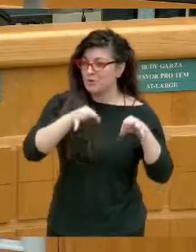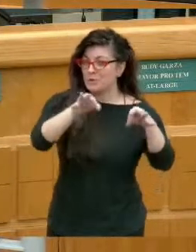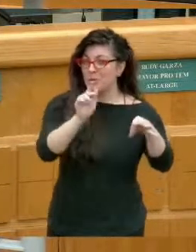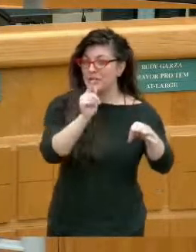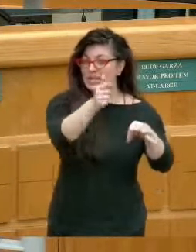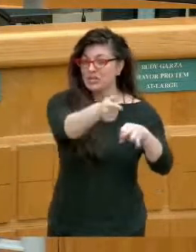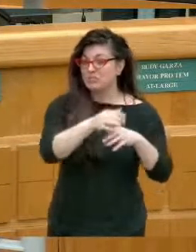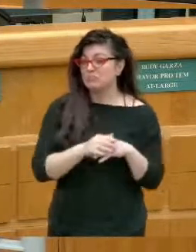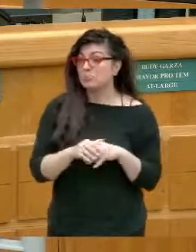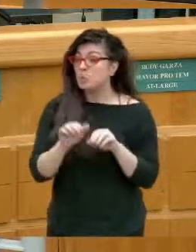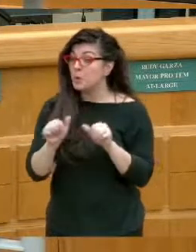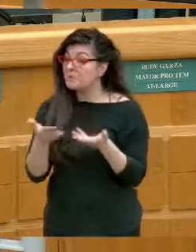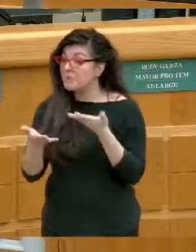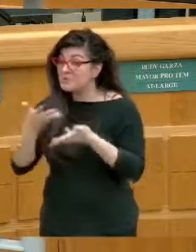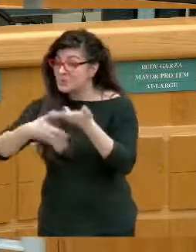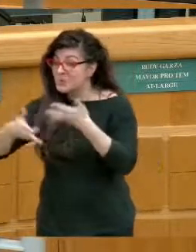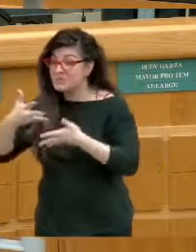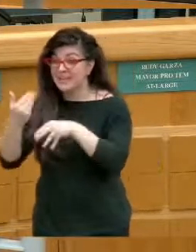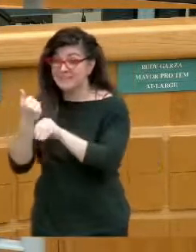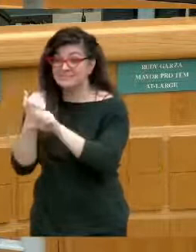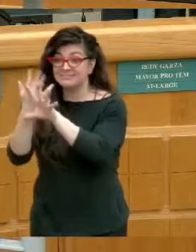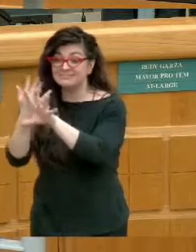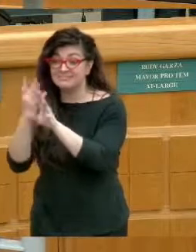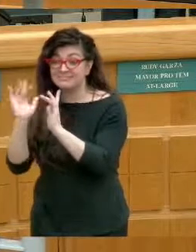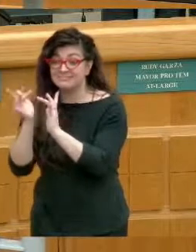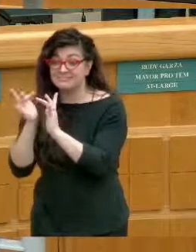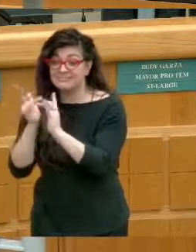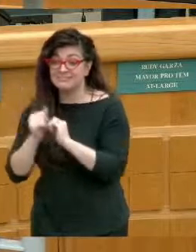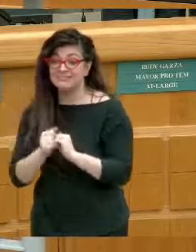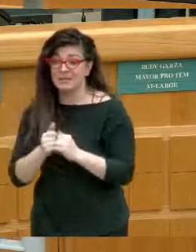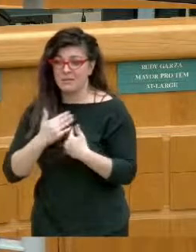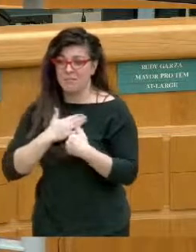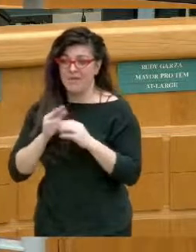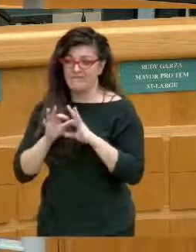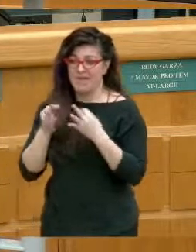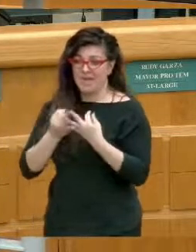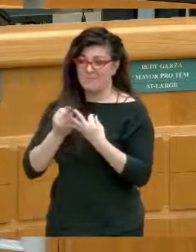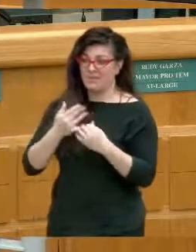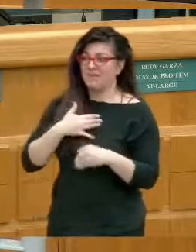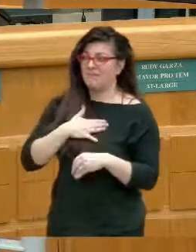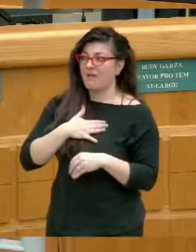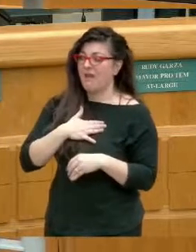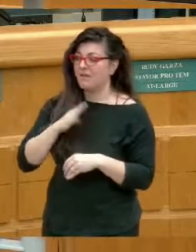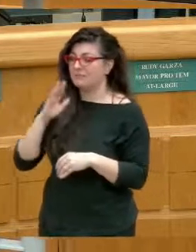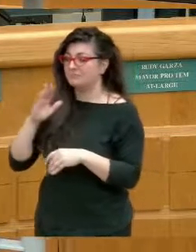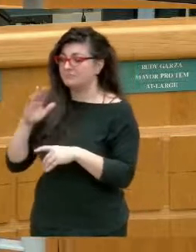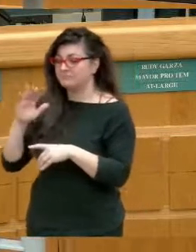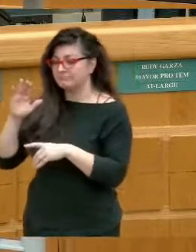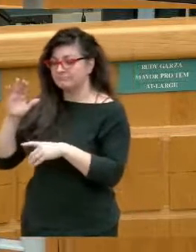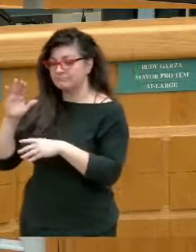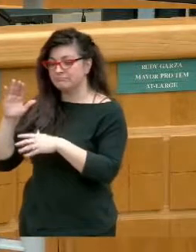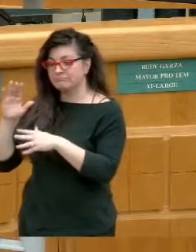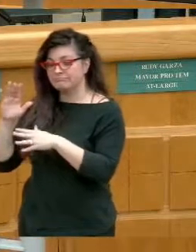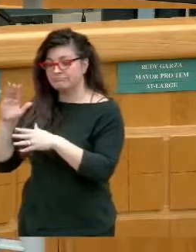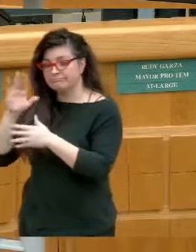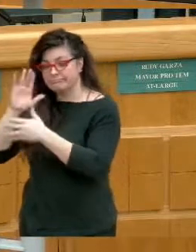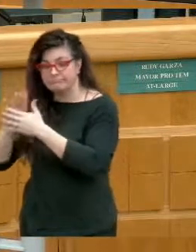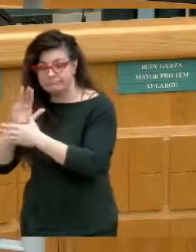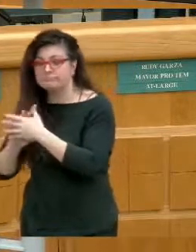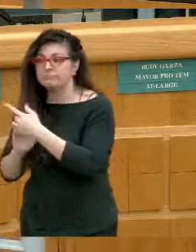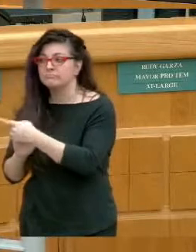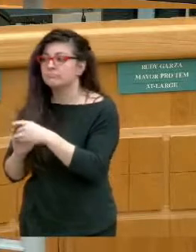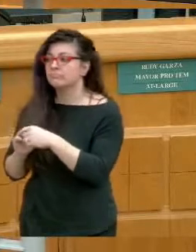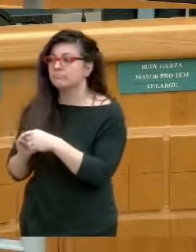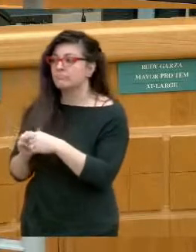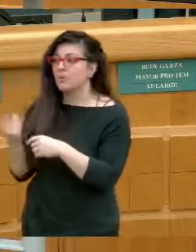This has been something that's been happening in my family and my significant other's family. Is we know people, somebody in our